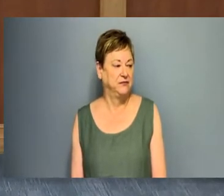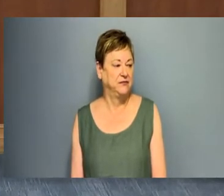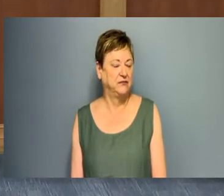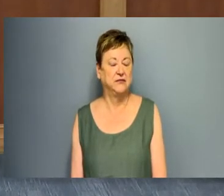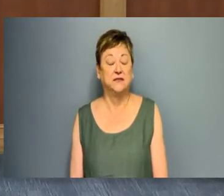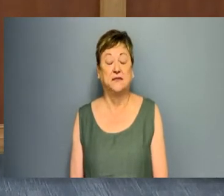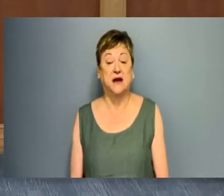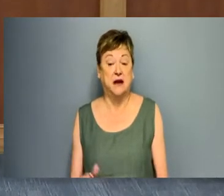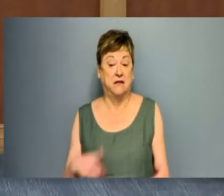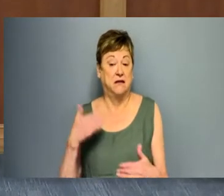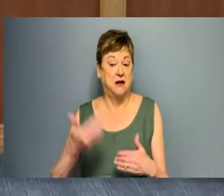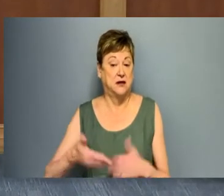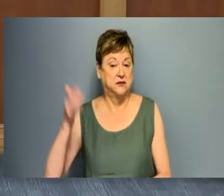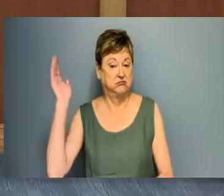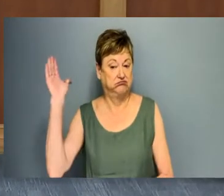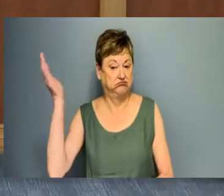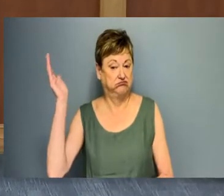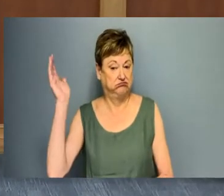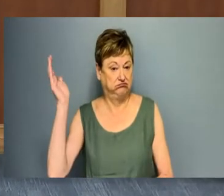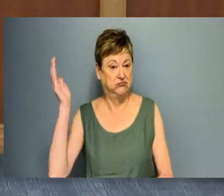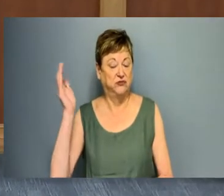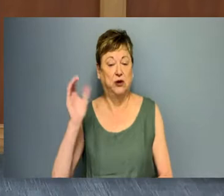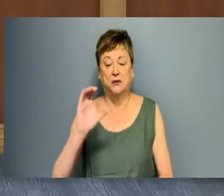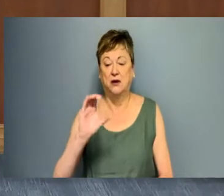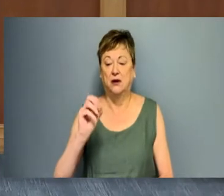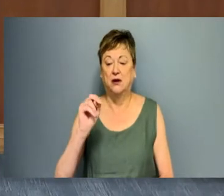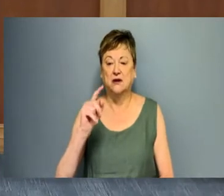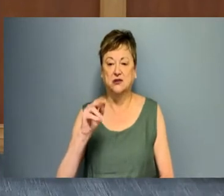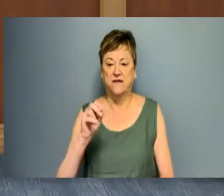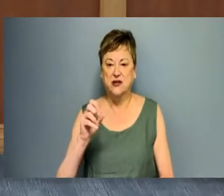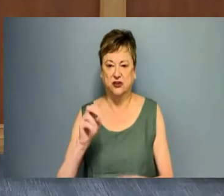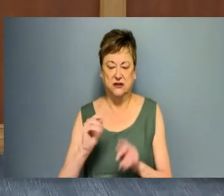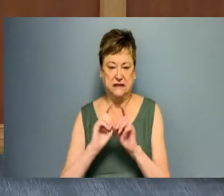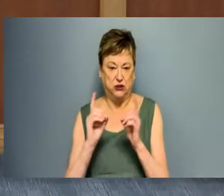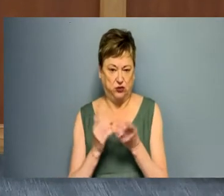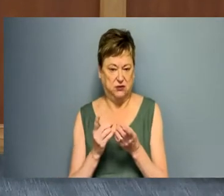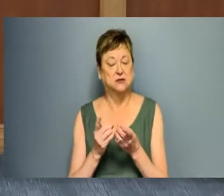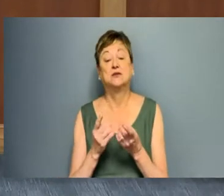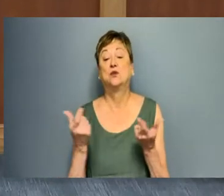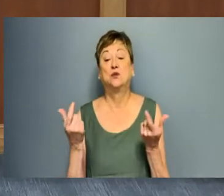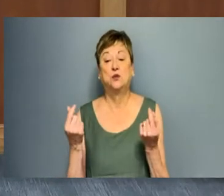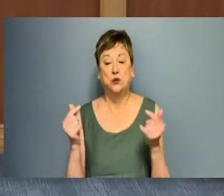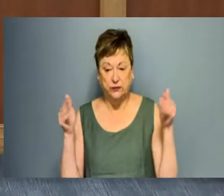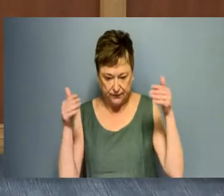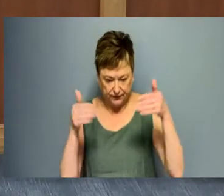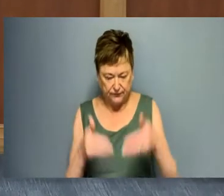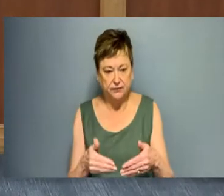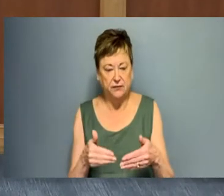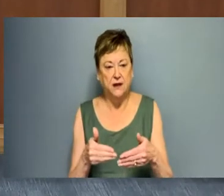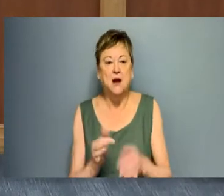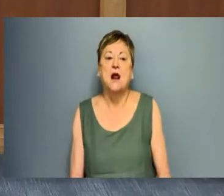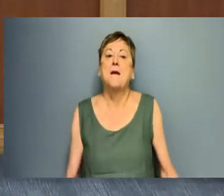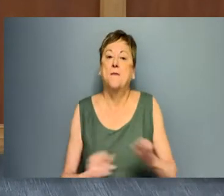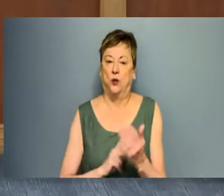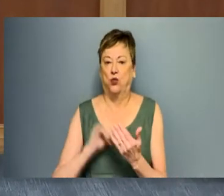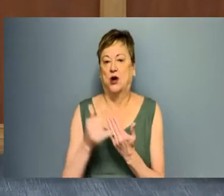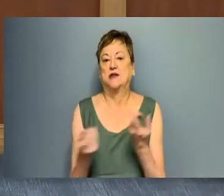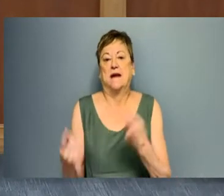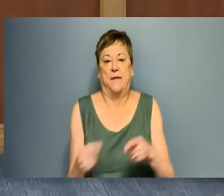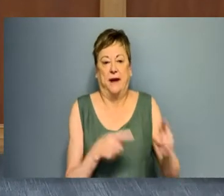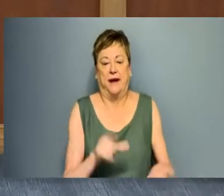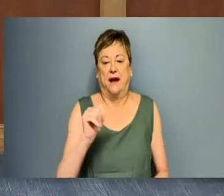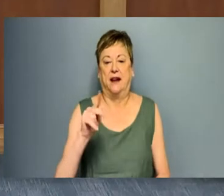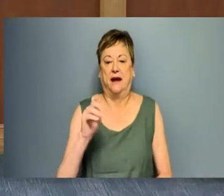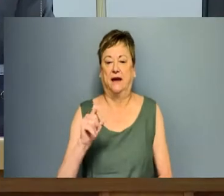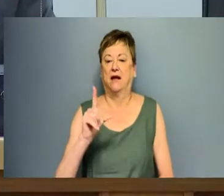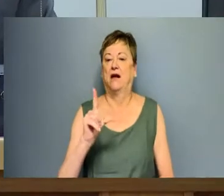Our next presentation is from the Conservation District, and it is focused on a major project that is happening at Lake